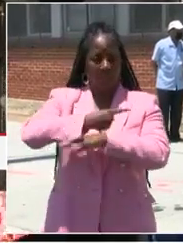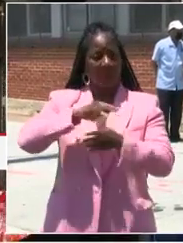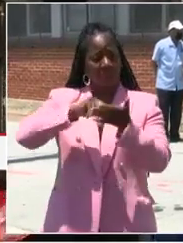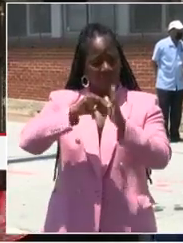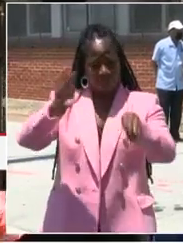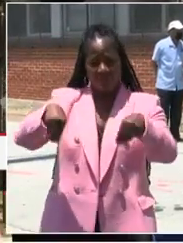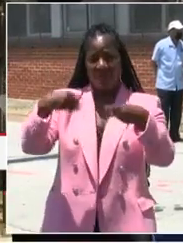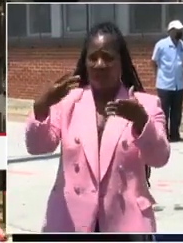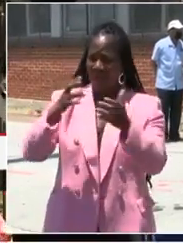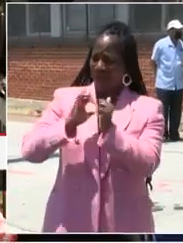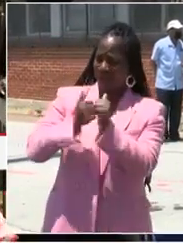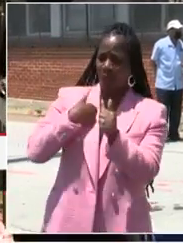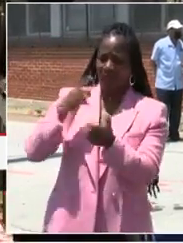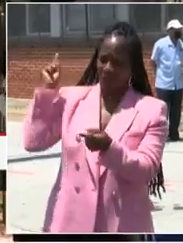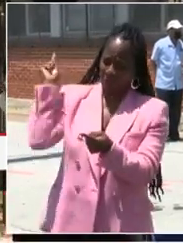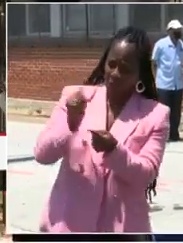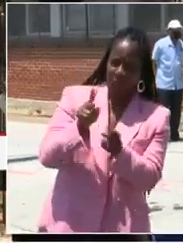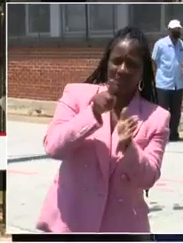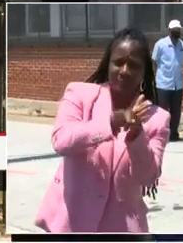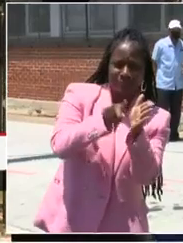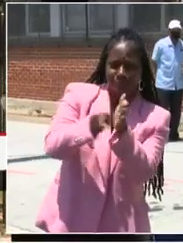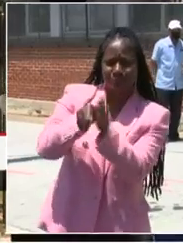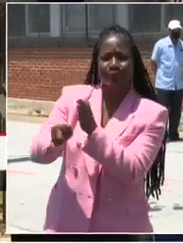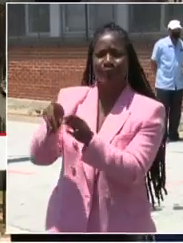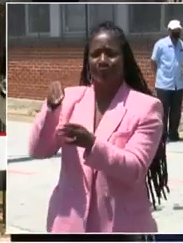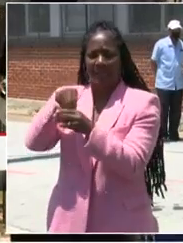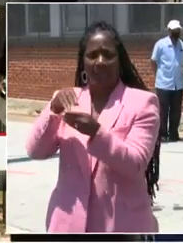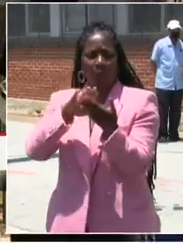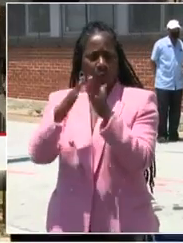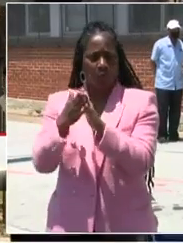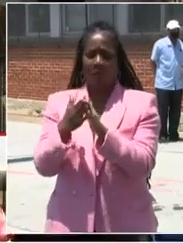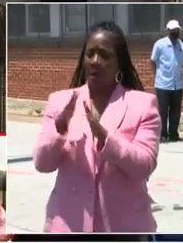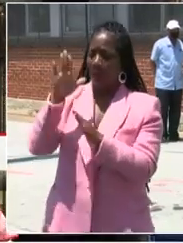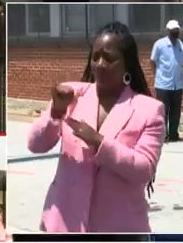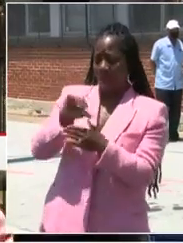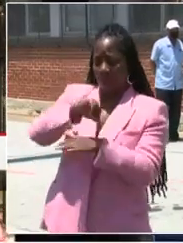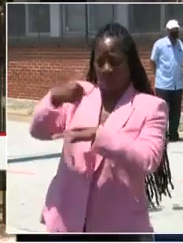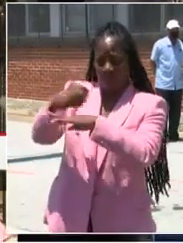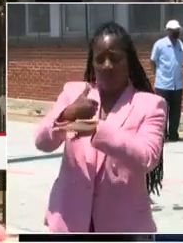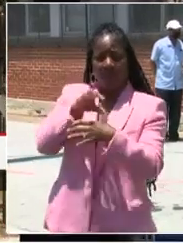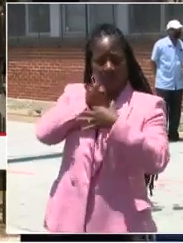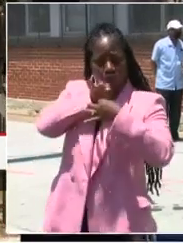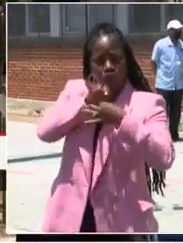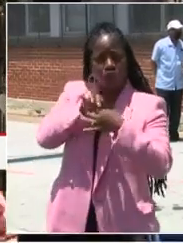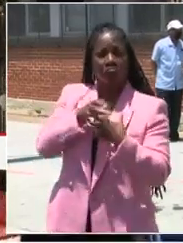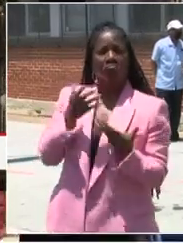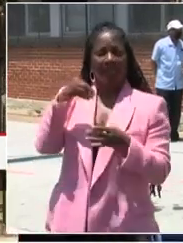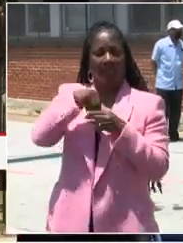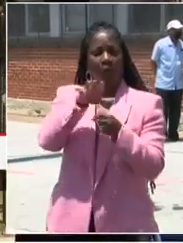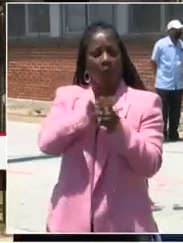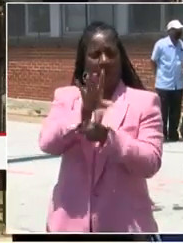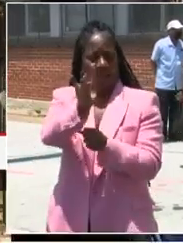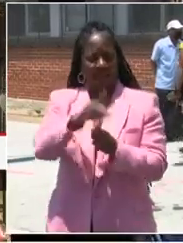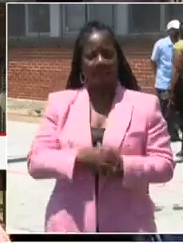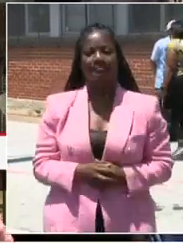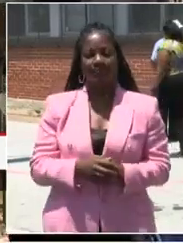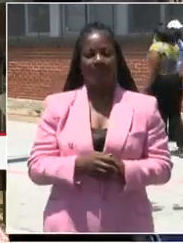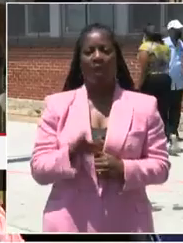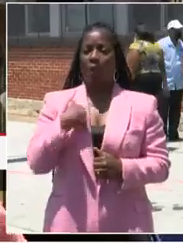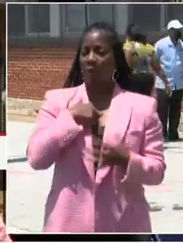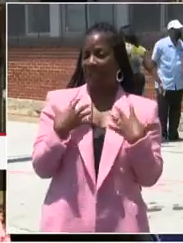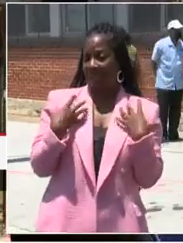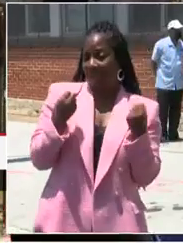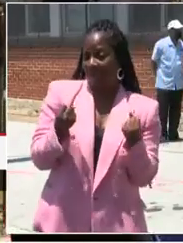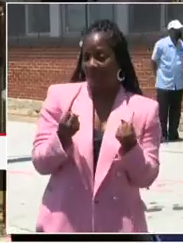reducing homicides and shootings by establishing relationships in Ward 8. We Heal by